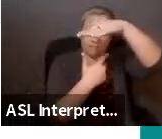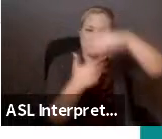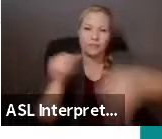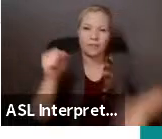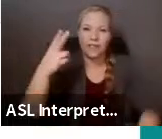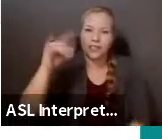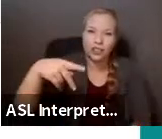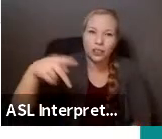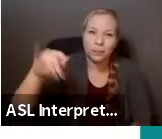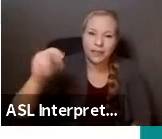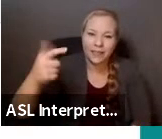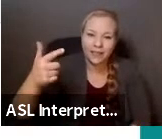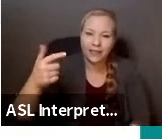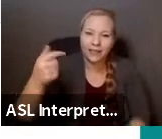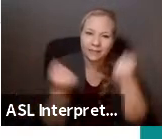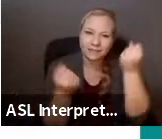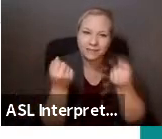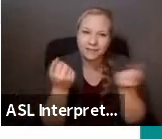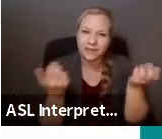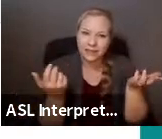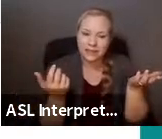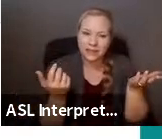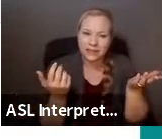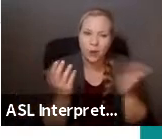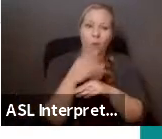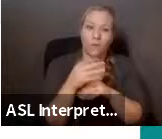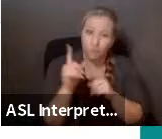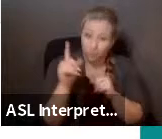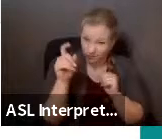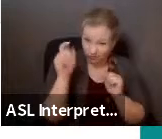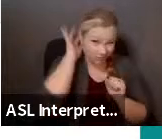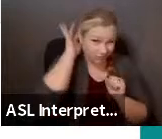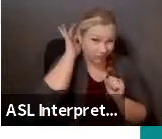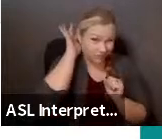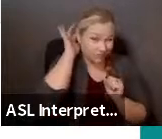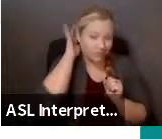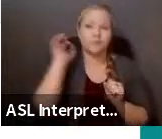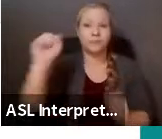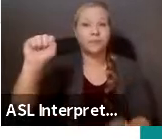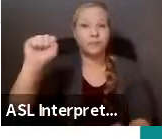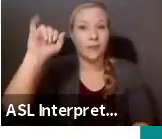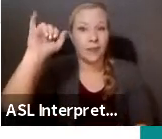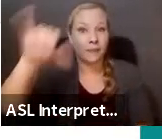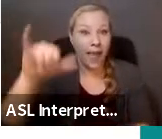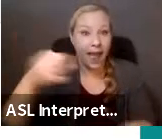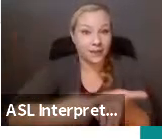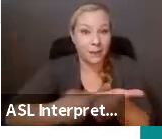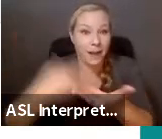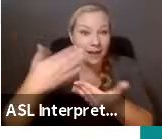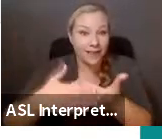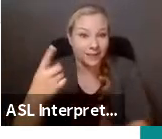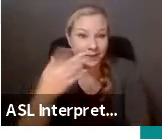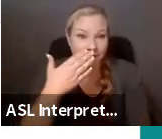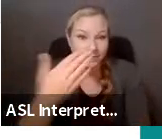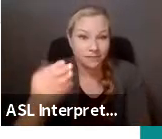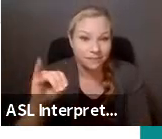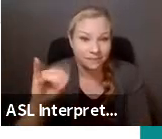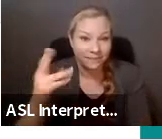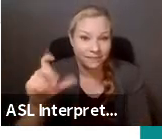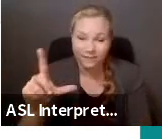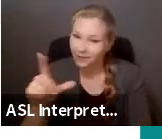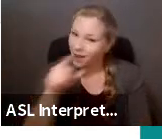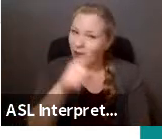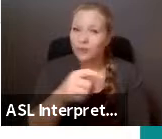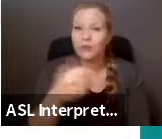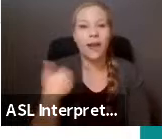if you can mention that at all. We're going there next, Michael. You've got your crystal